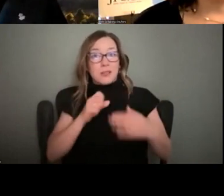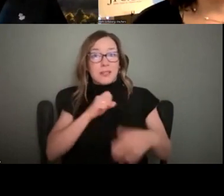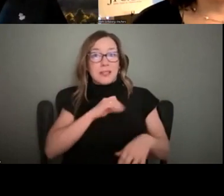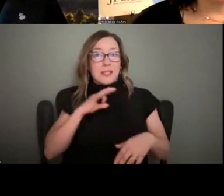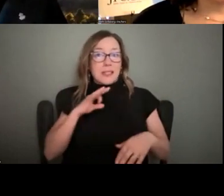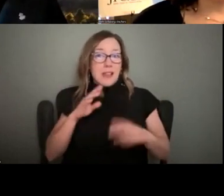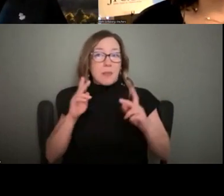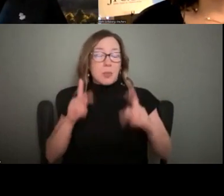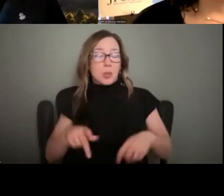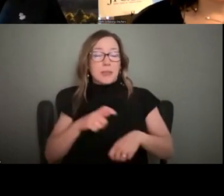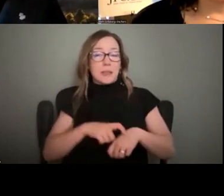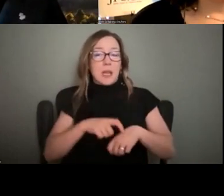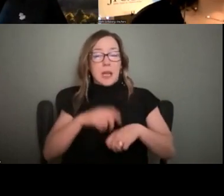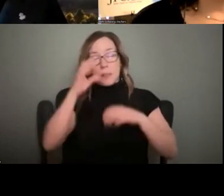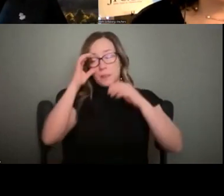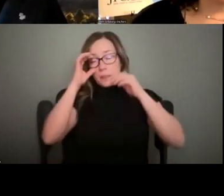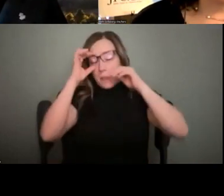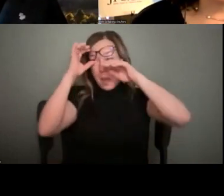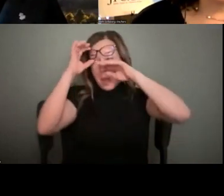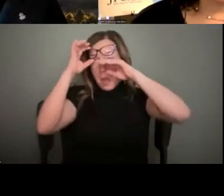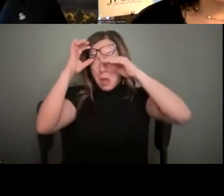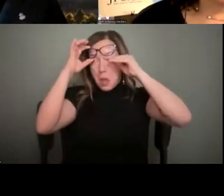time.